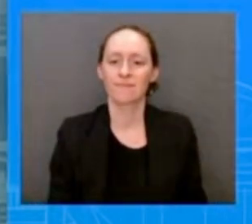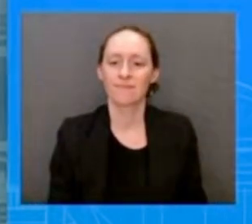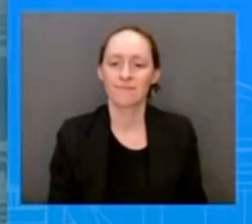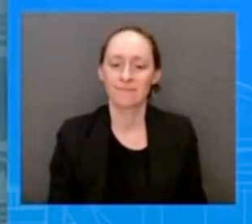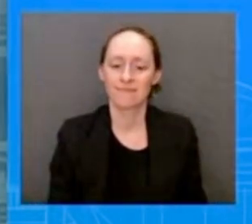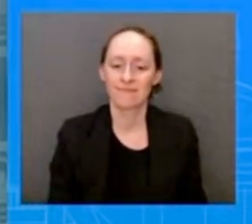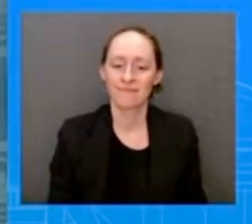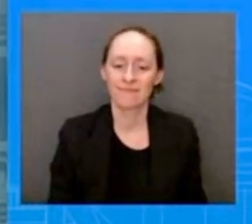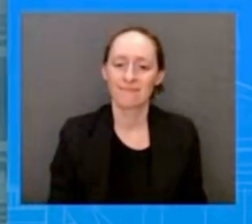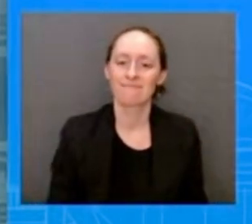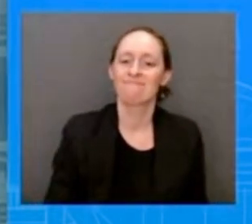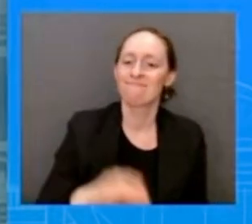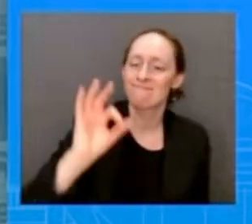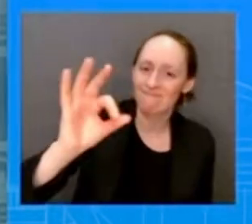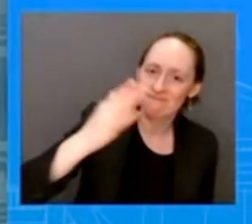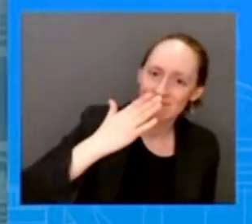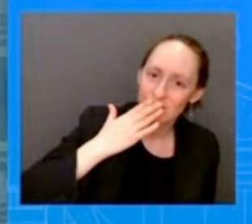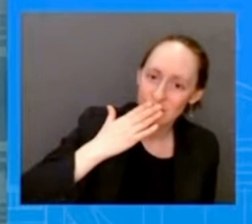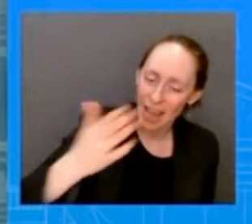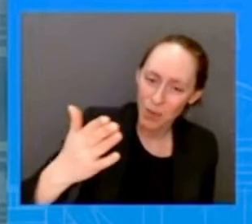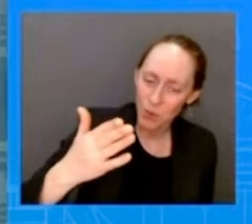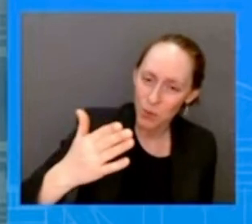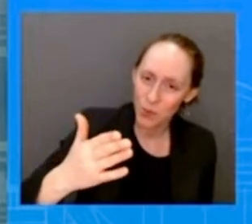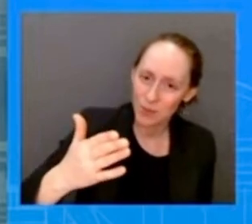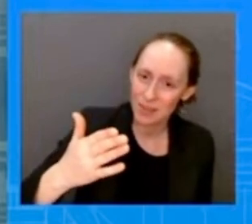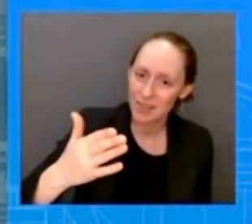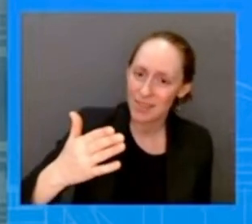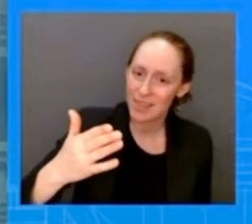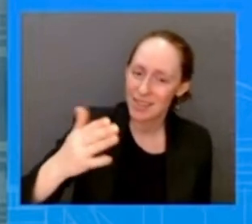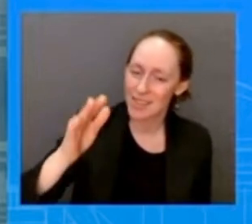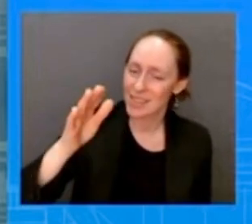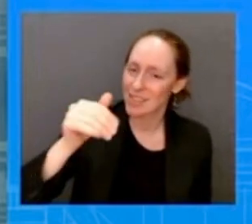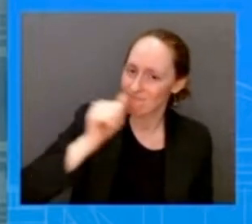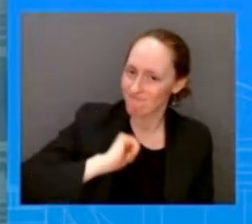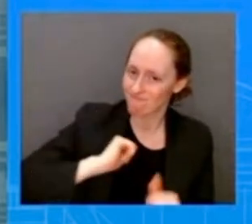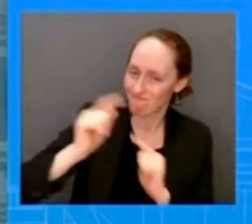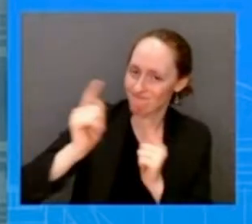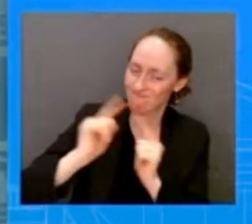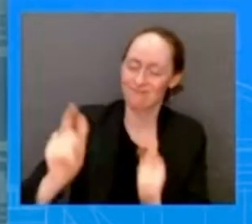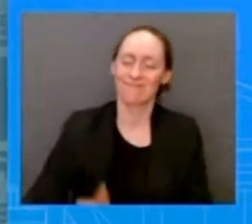Good boy, sorry. You've been in a lot of indulgence. Oh, boy. All right, Ed. Go ahead, Ed. Just three, actually.